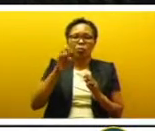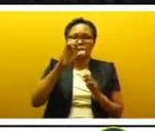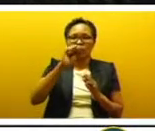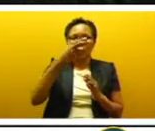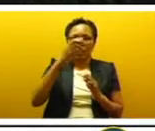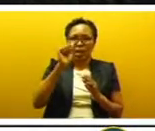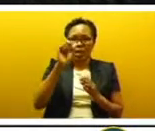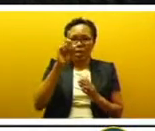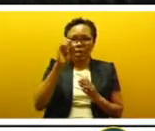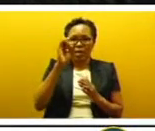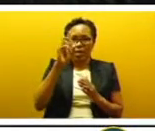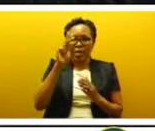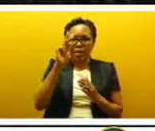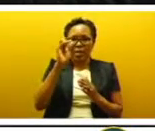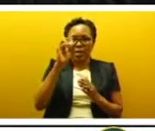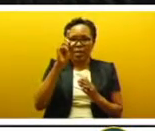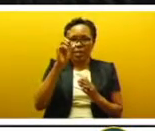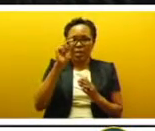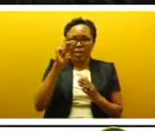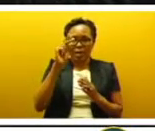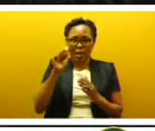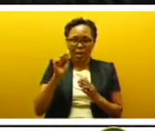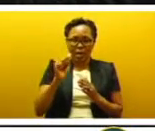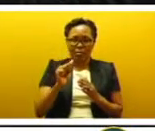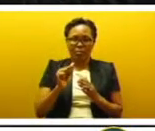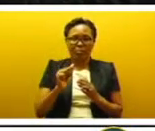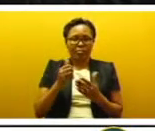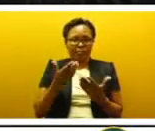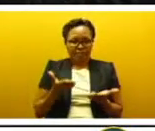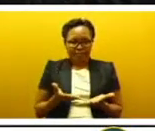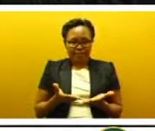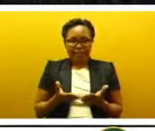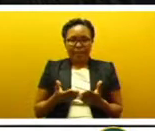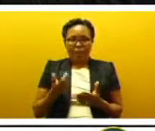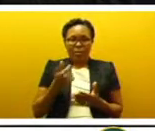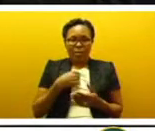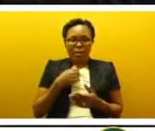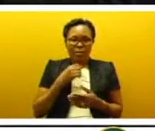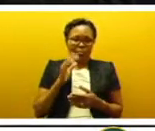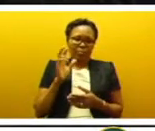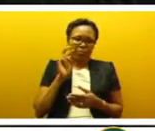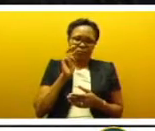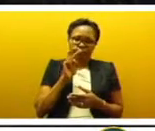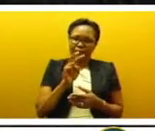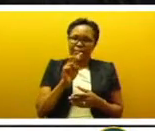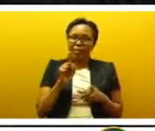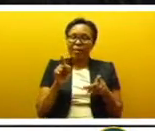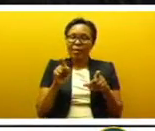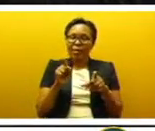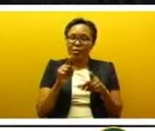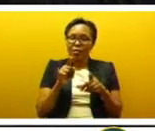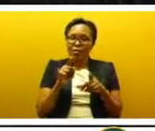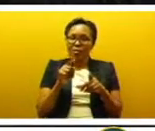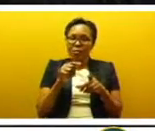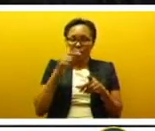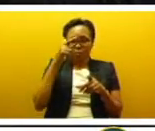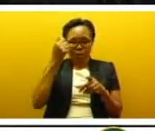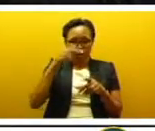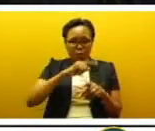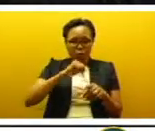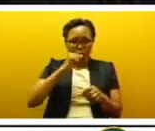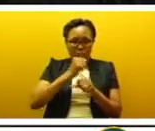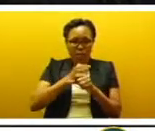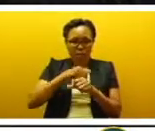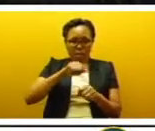Kiethiankolu, that it would appear that since we did our